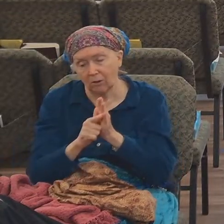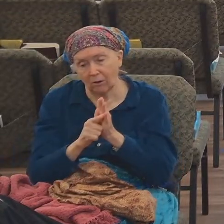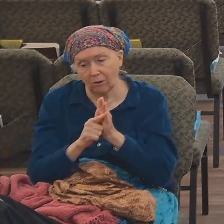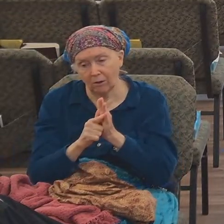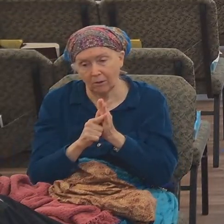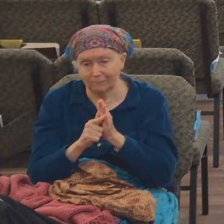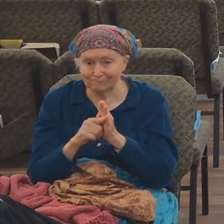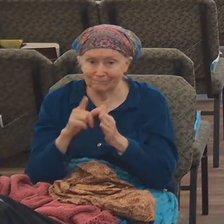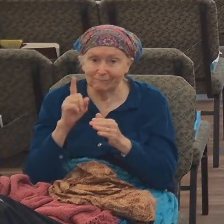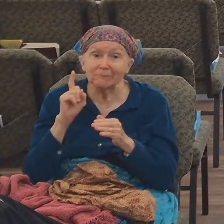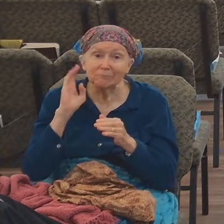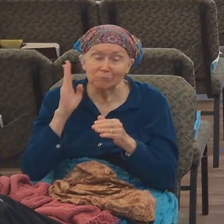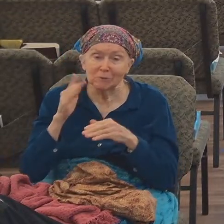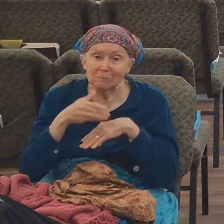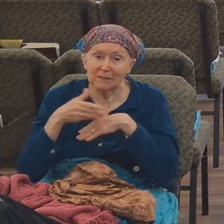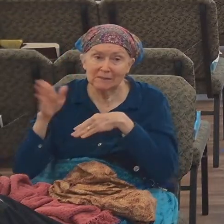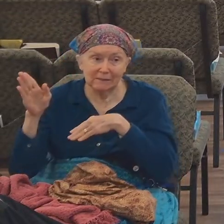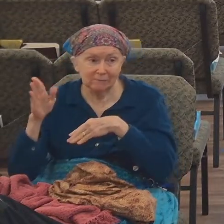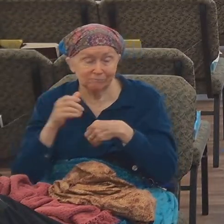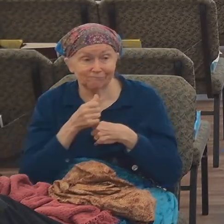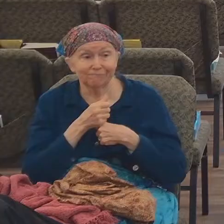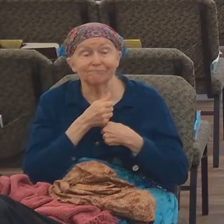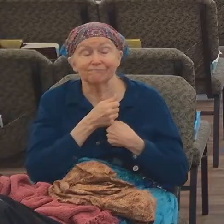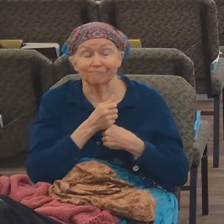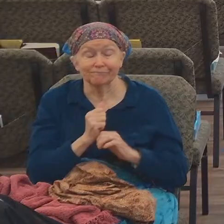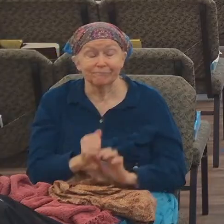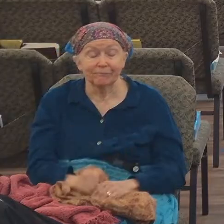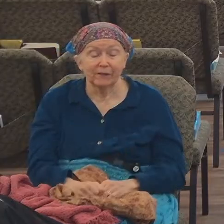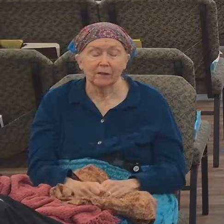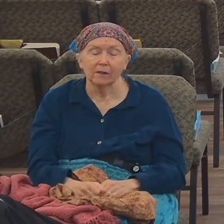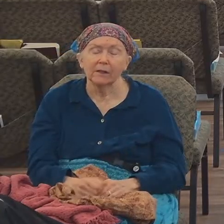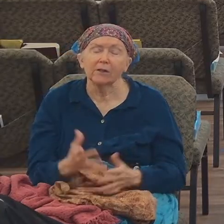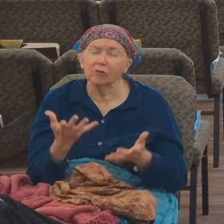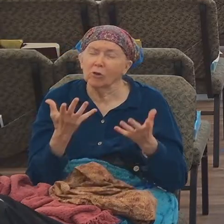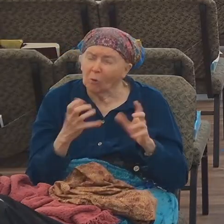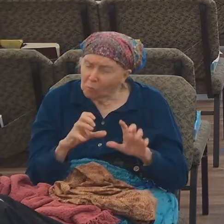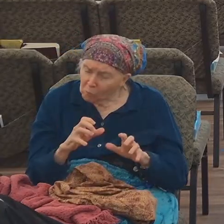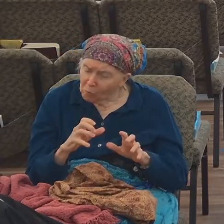Right? No one wants to go through that. It's such a disruption.